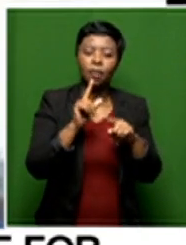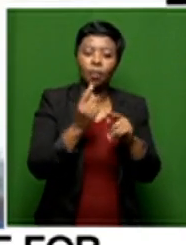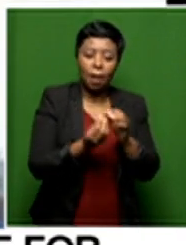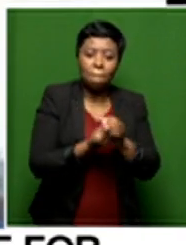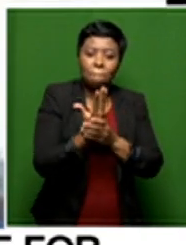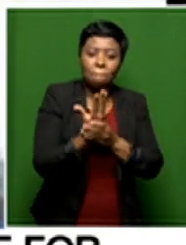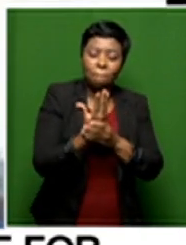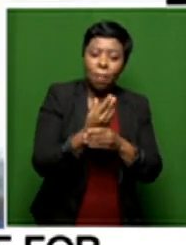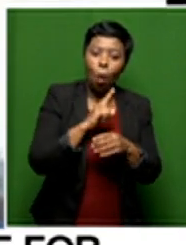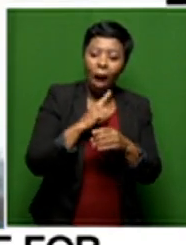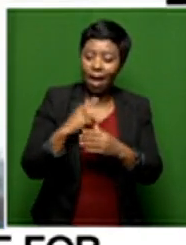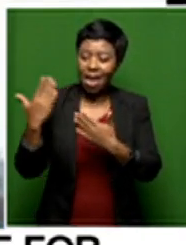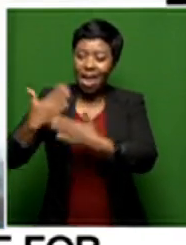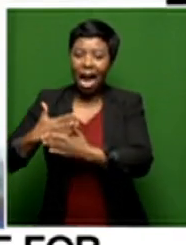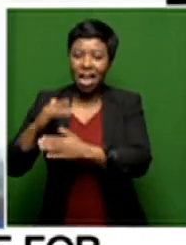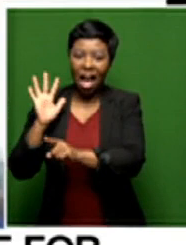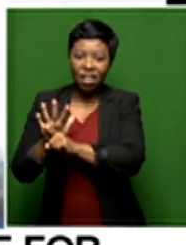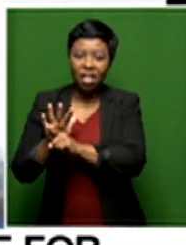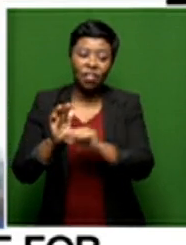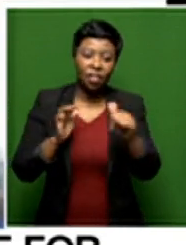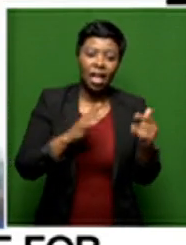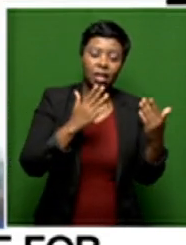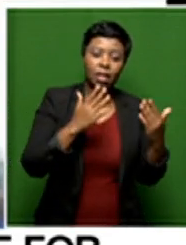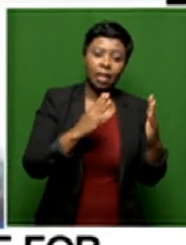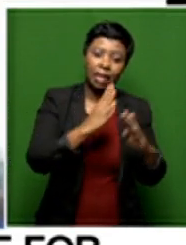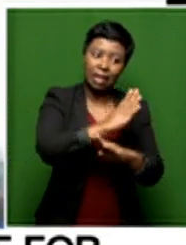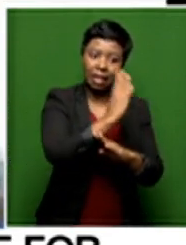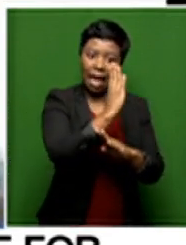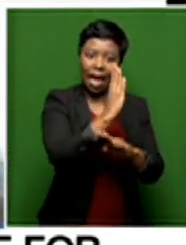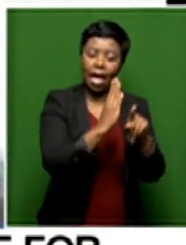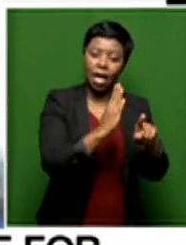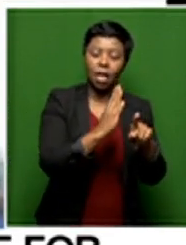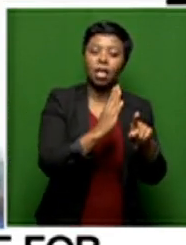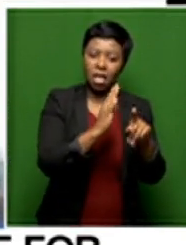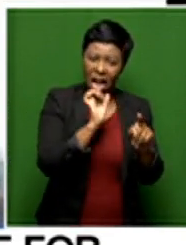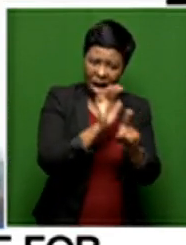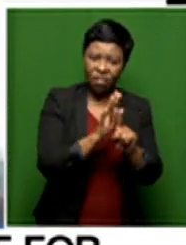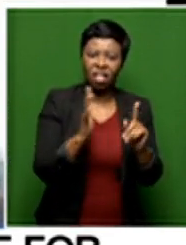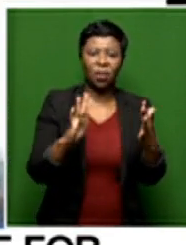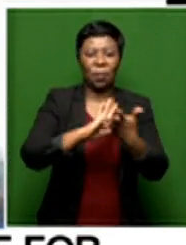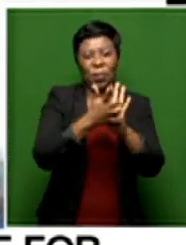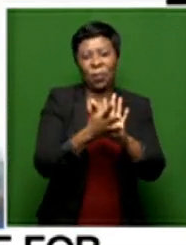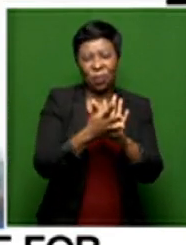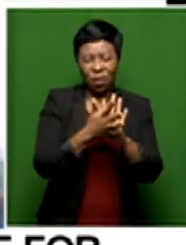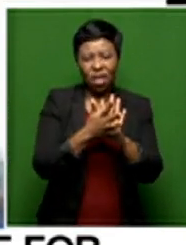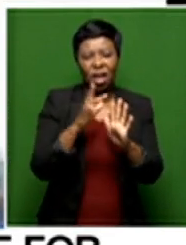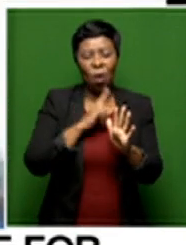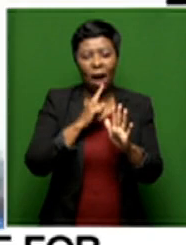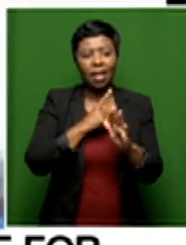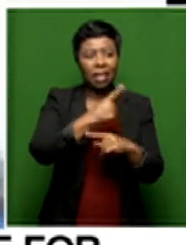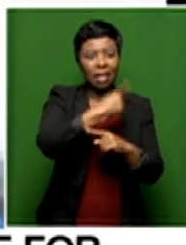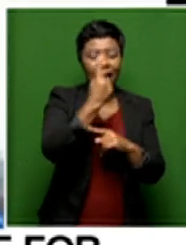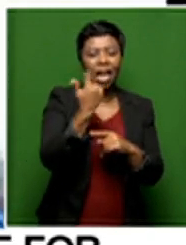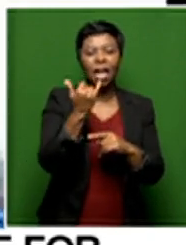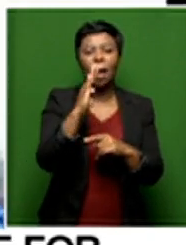because if the nighttime pollinators are affected, fruit sets affected, it's a knock-on effect for all the others that are flying around during the day, like